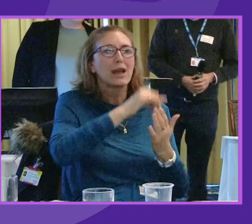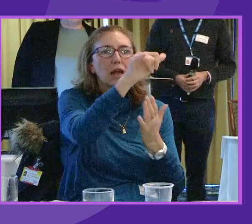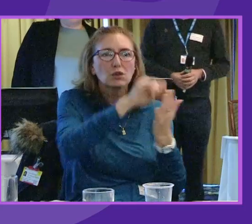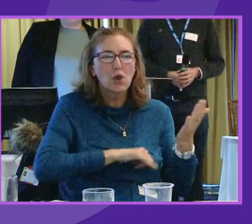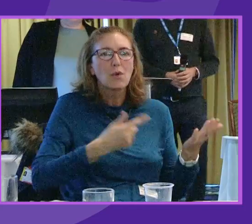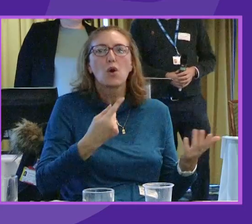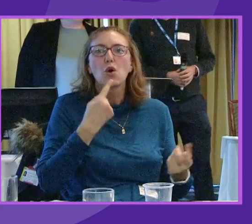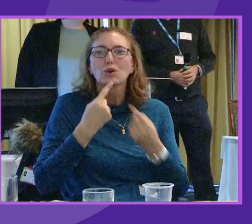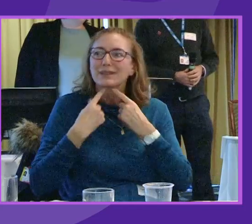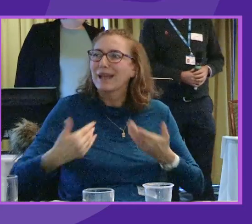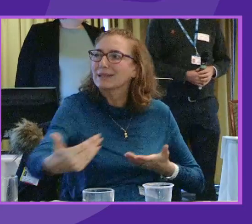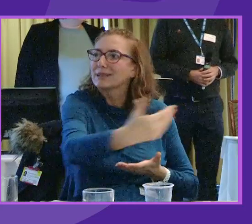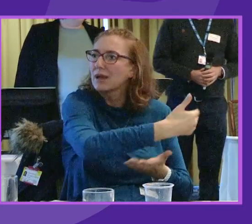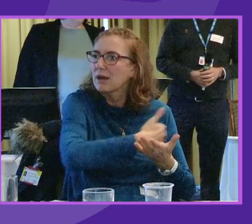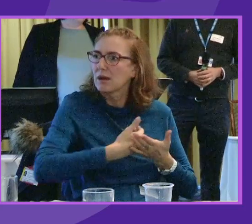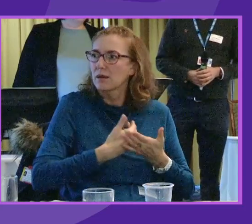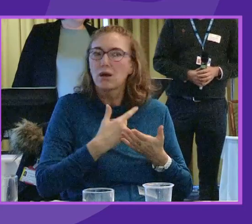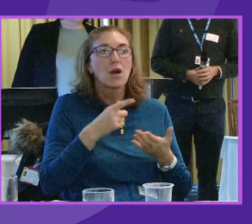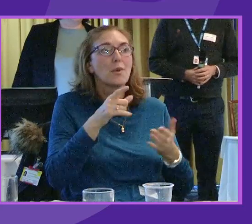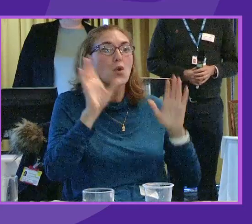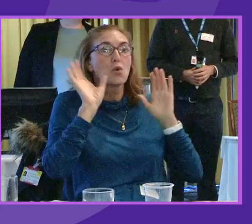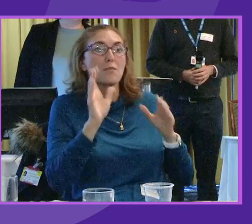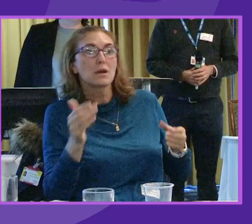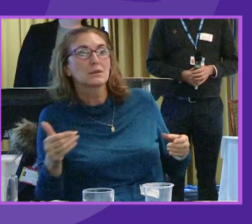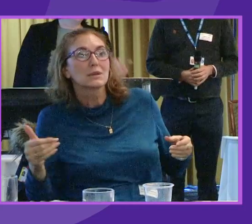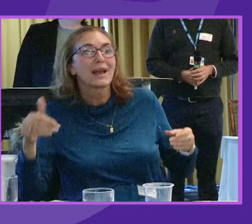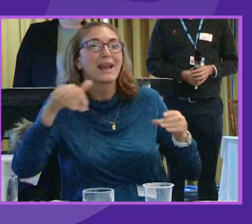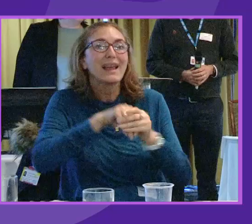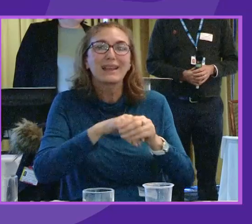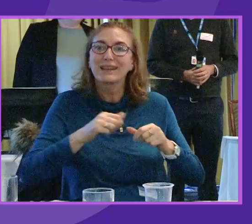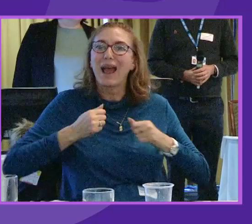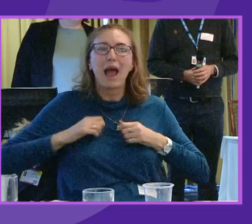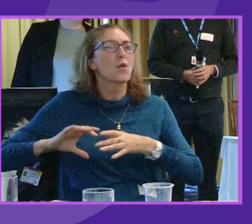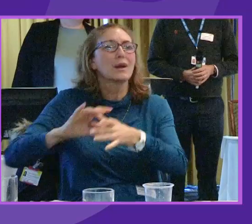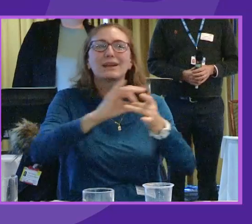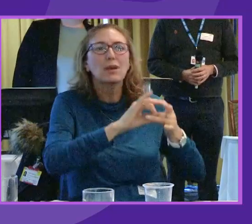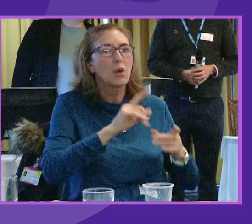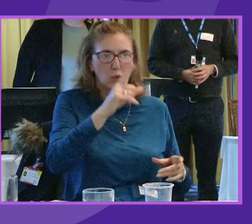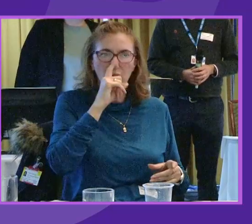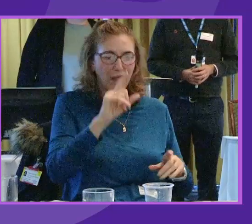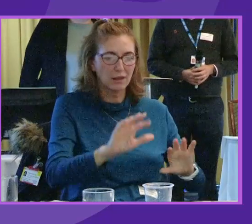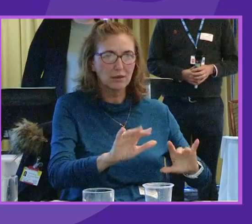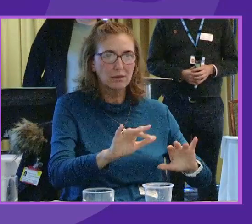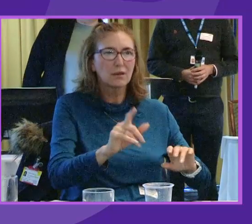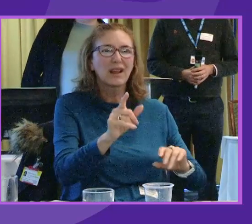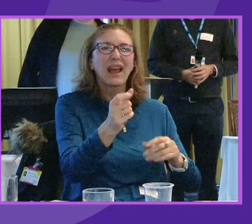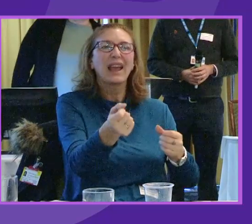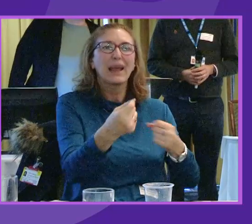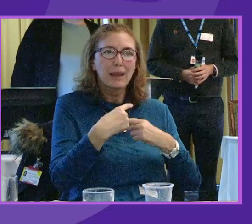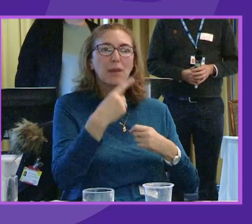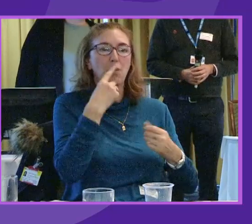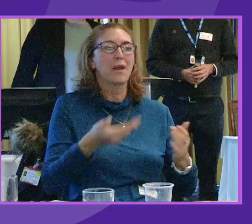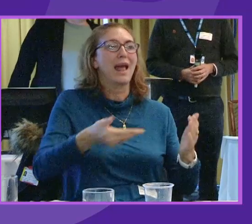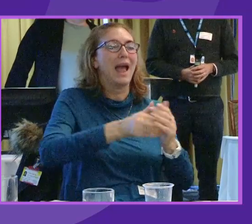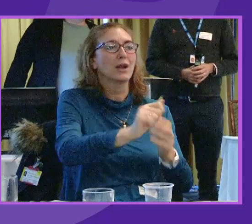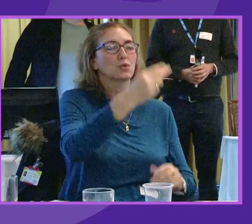share documents and just ask lots of questions. So you don't have to be part of the early implementers network to be able to access that Yammer